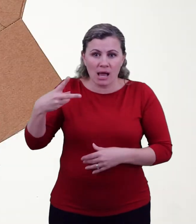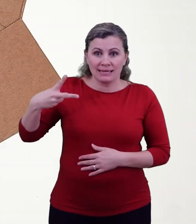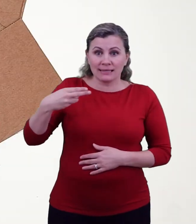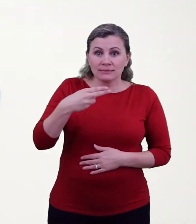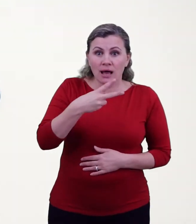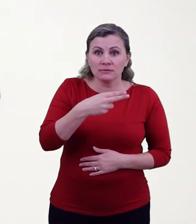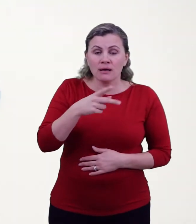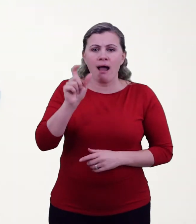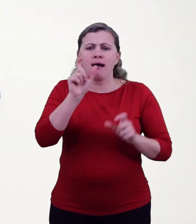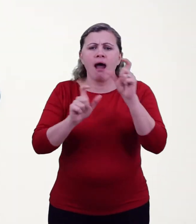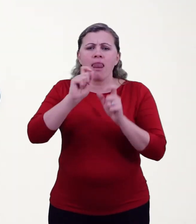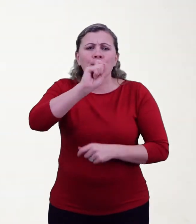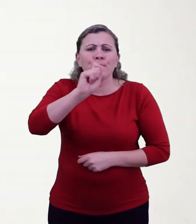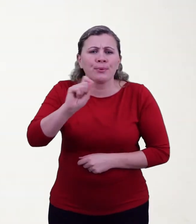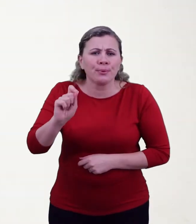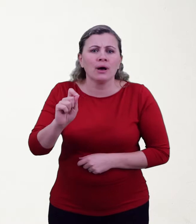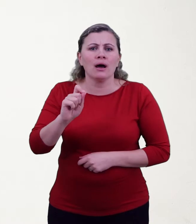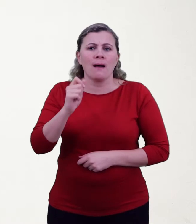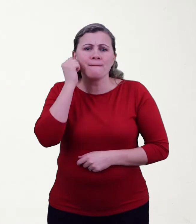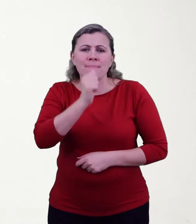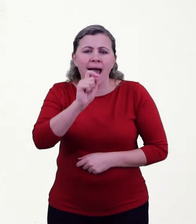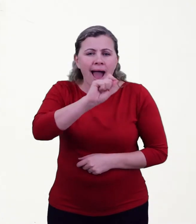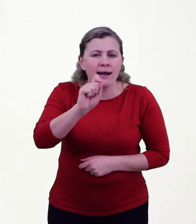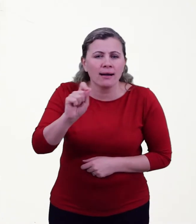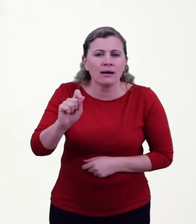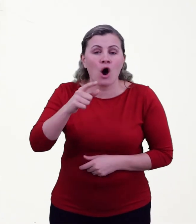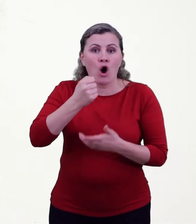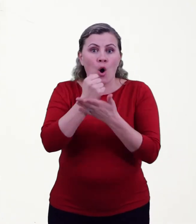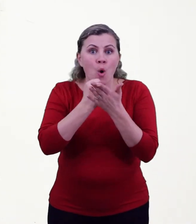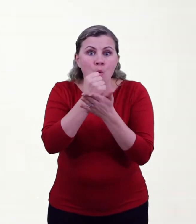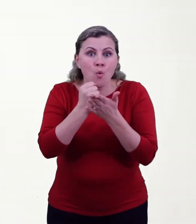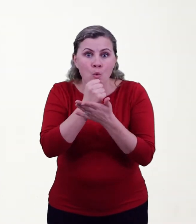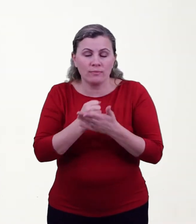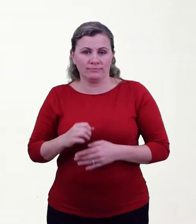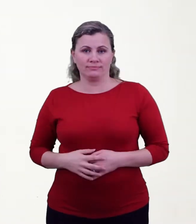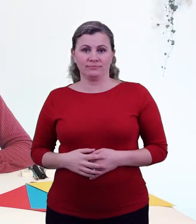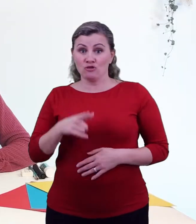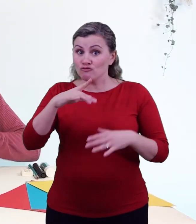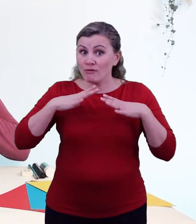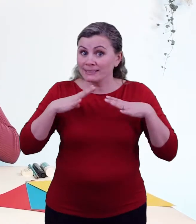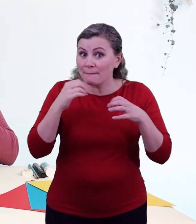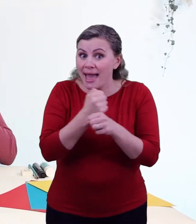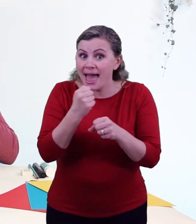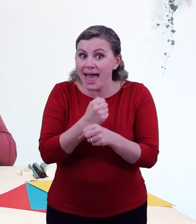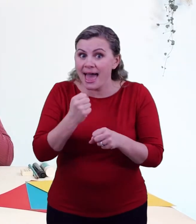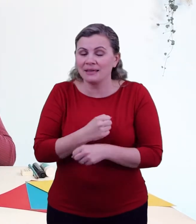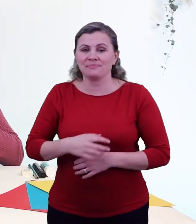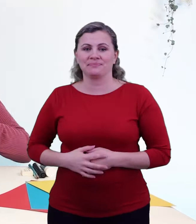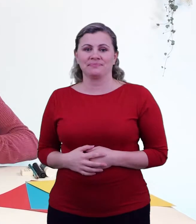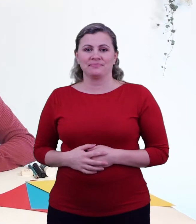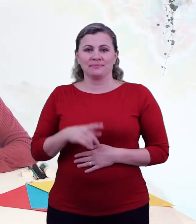cardboard, scissors, coloured felt tips, a black marker pen and glue. So let's get